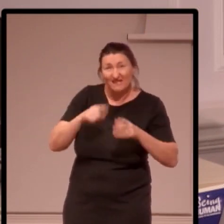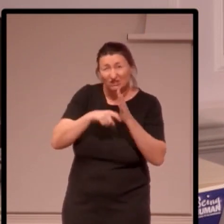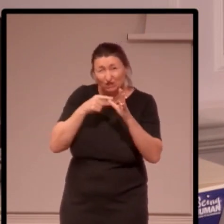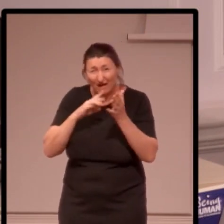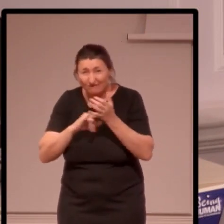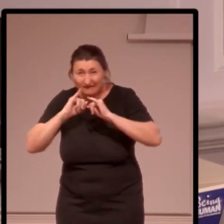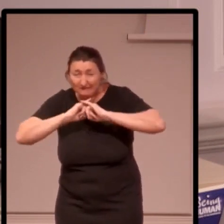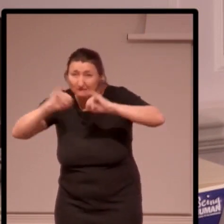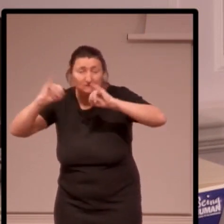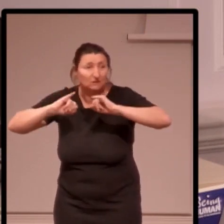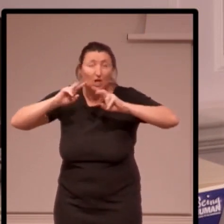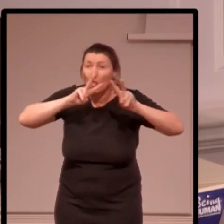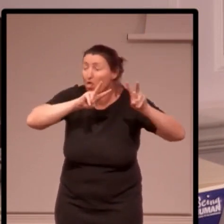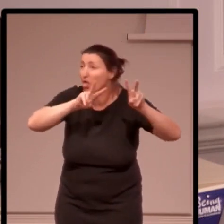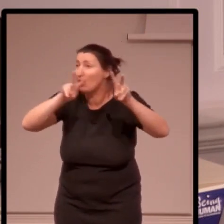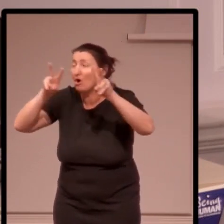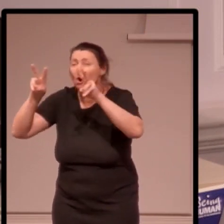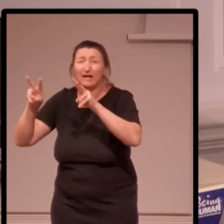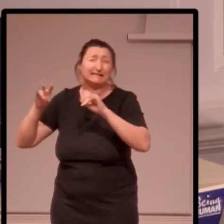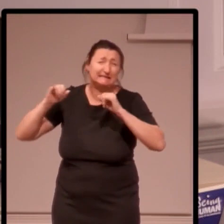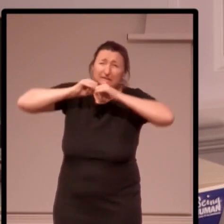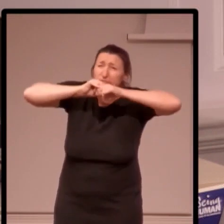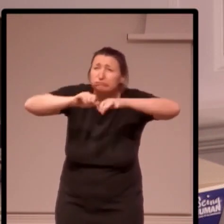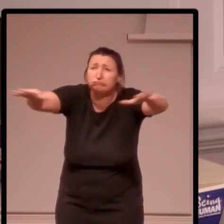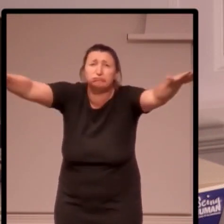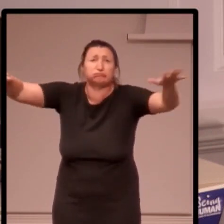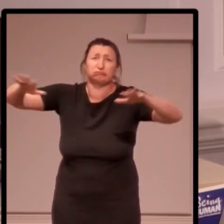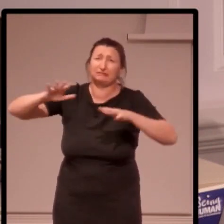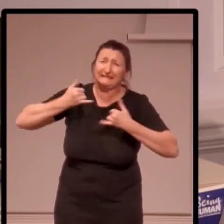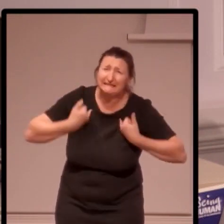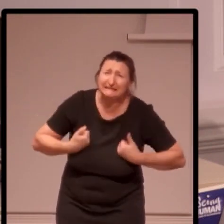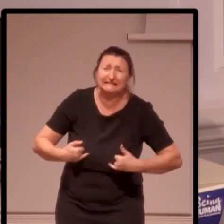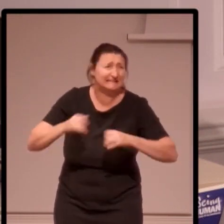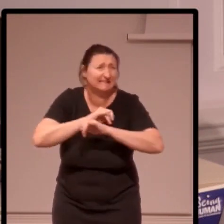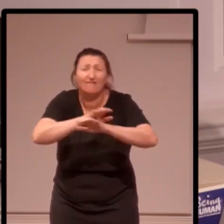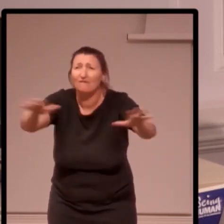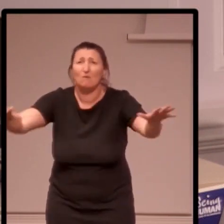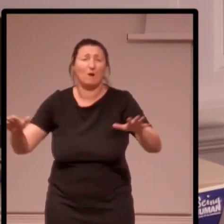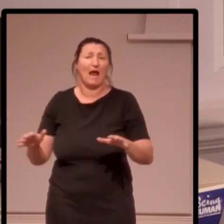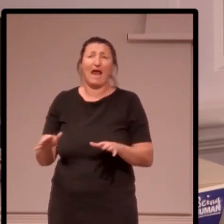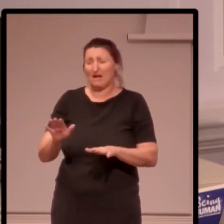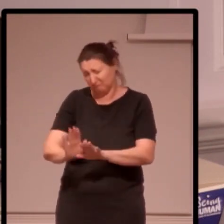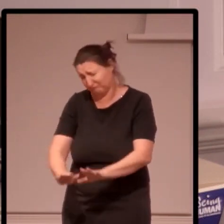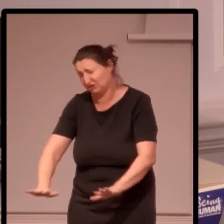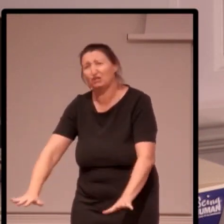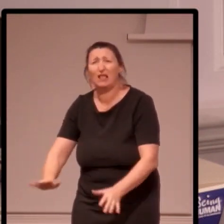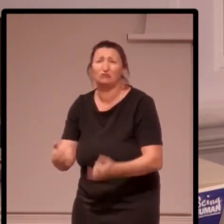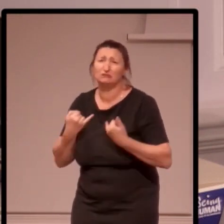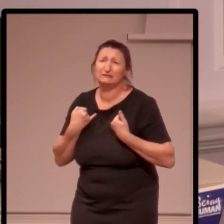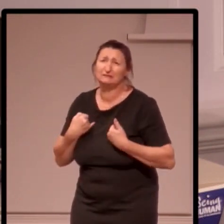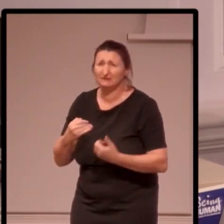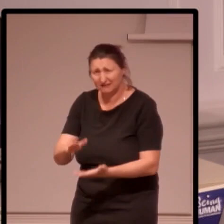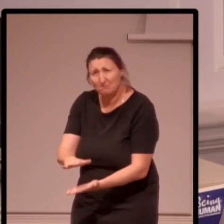the worst. Just look at the unmerciful ravages of smallpox and disease on little ones as small as